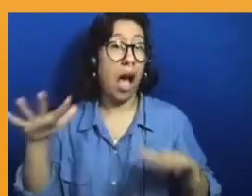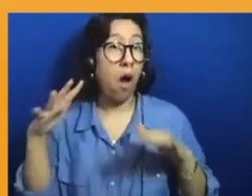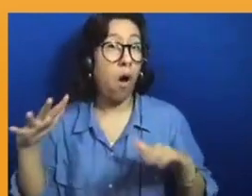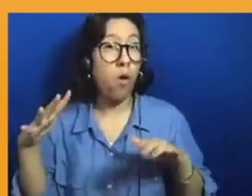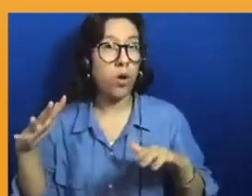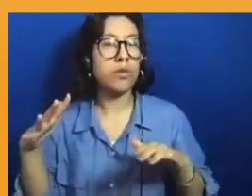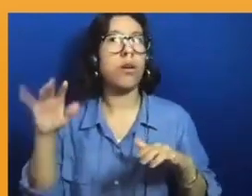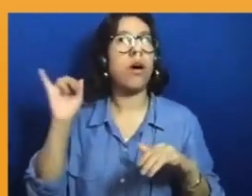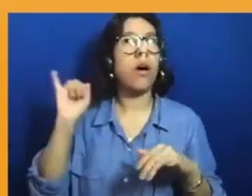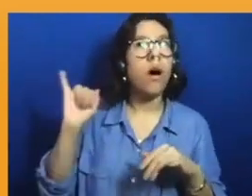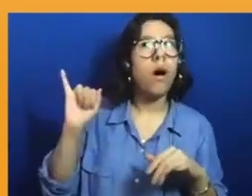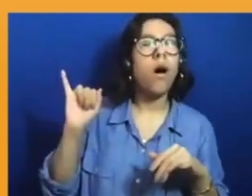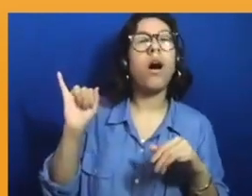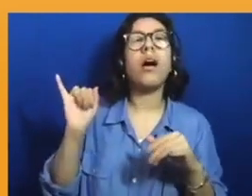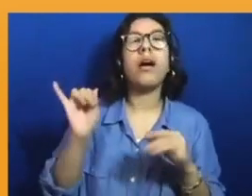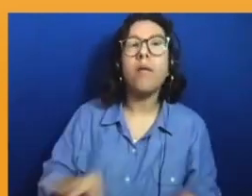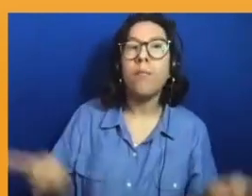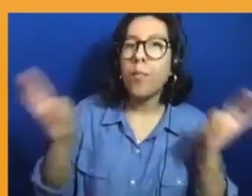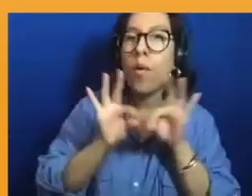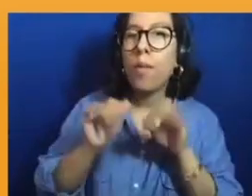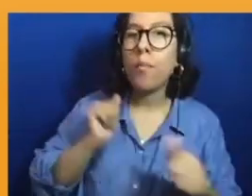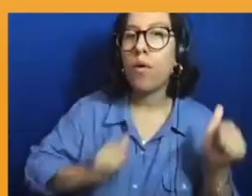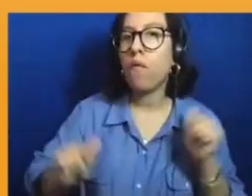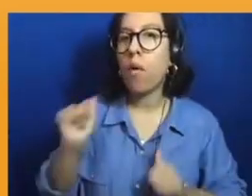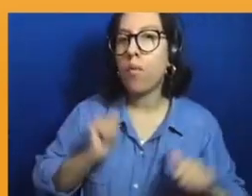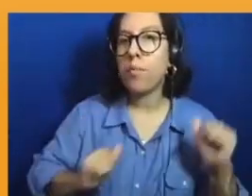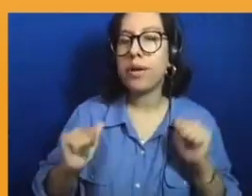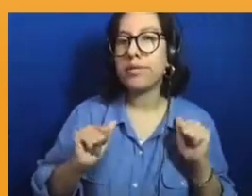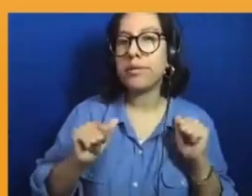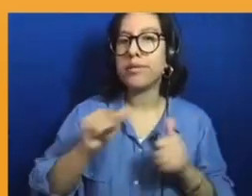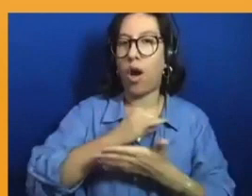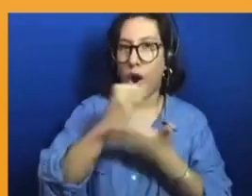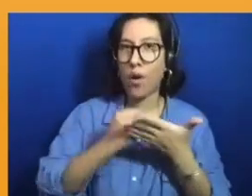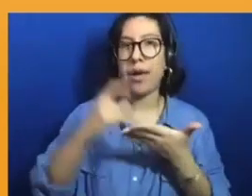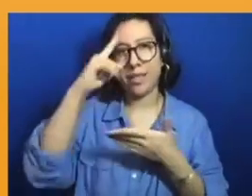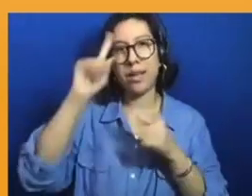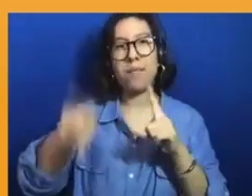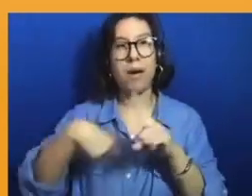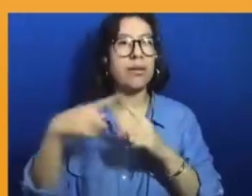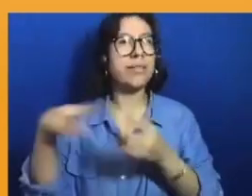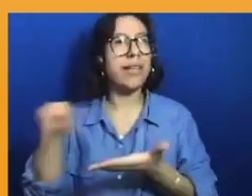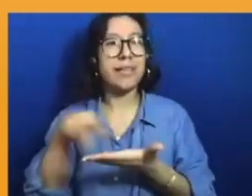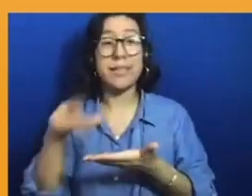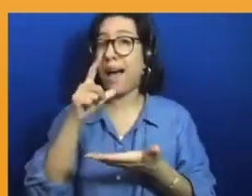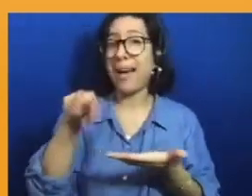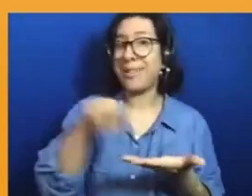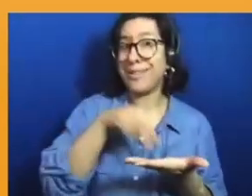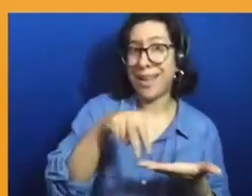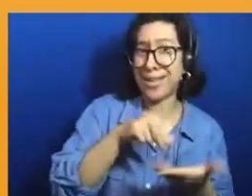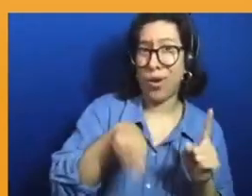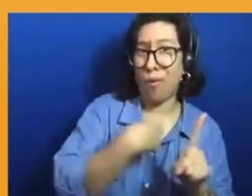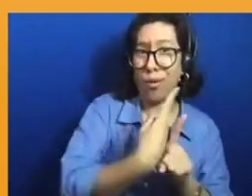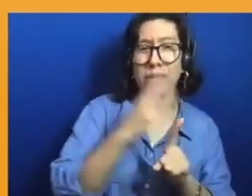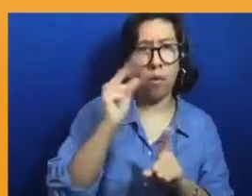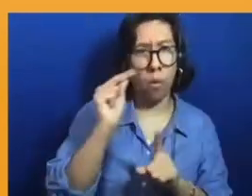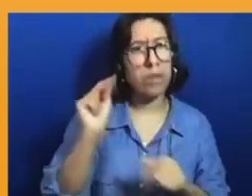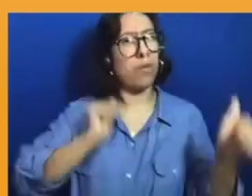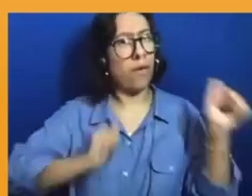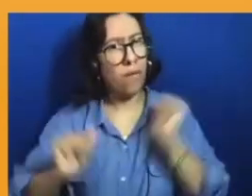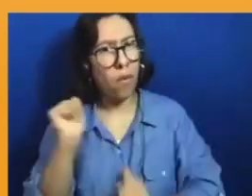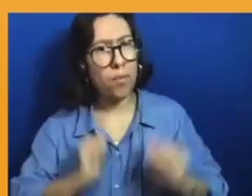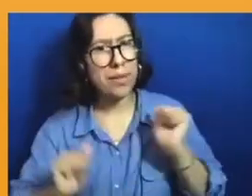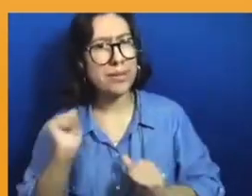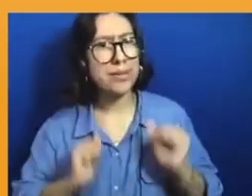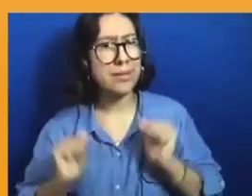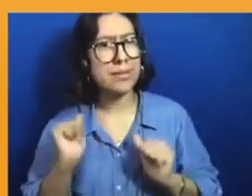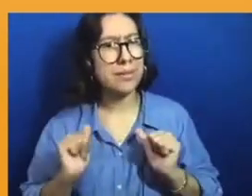so important about performance art, is really what I think of dance as. It's not dance, it's performance.